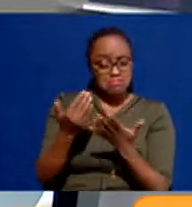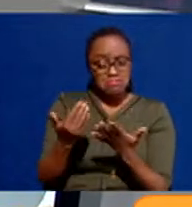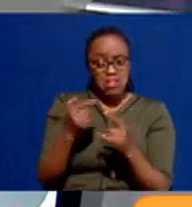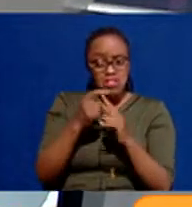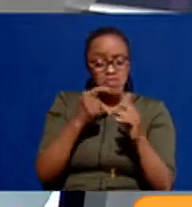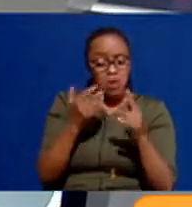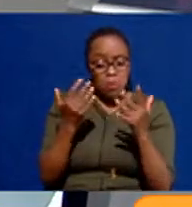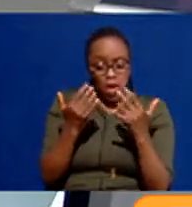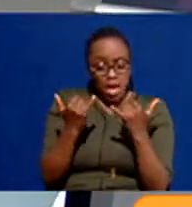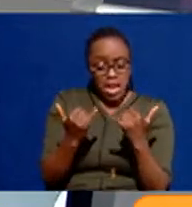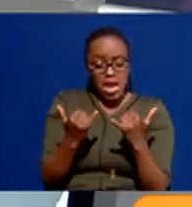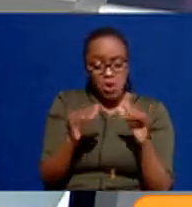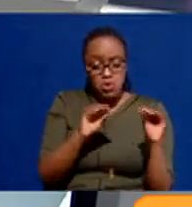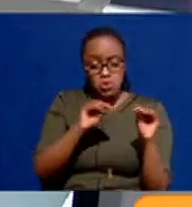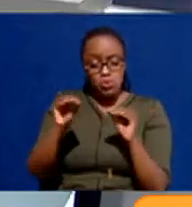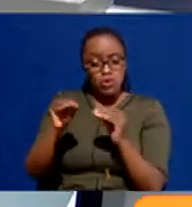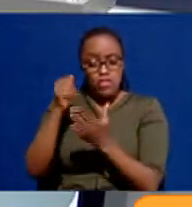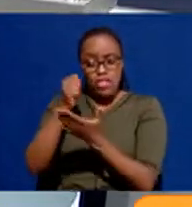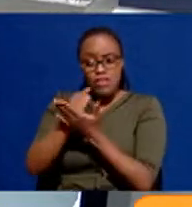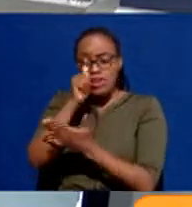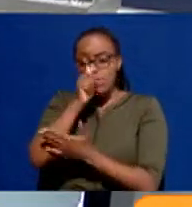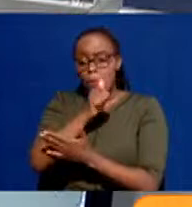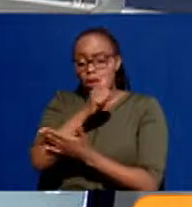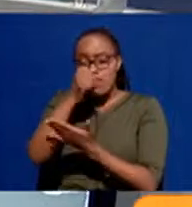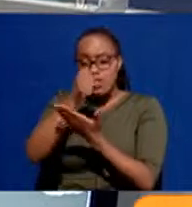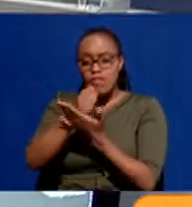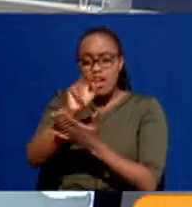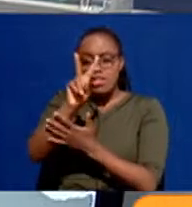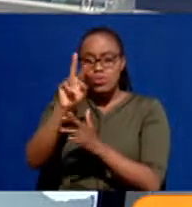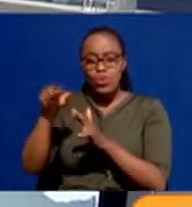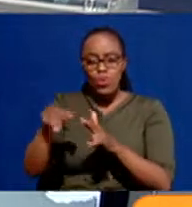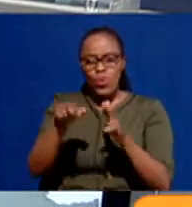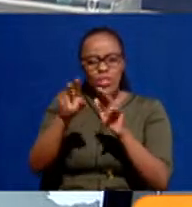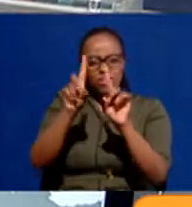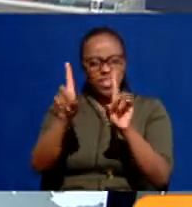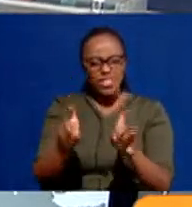from where they are now to a private office at Two Rivers?